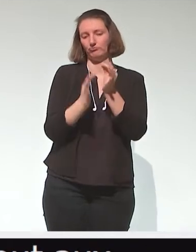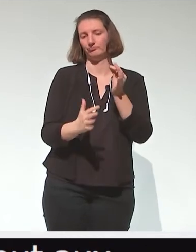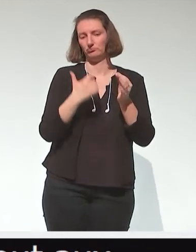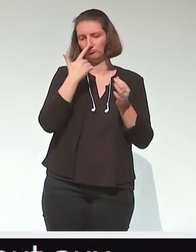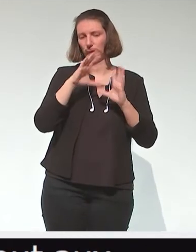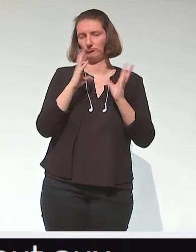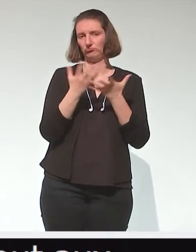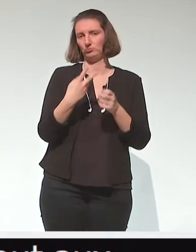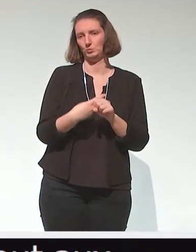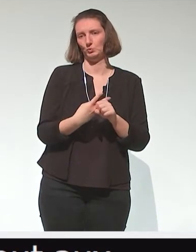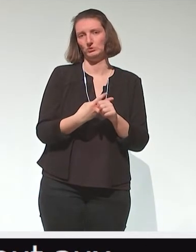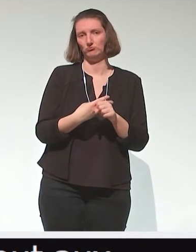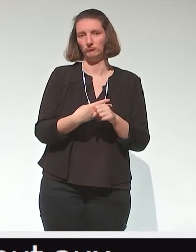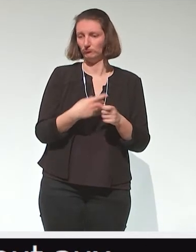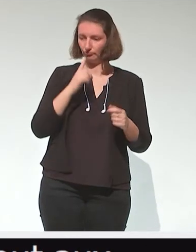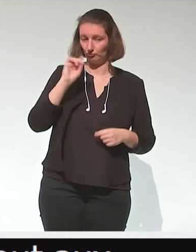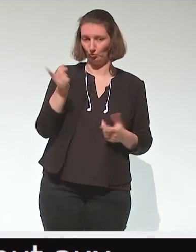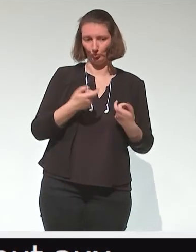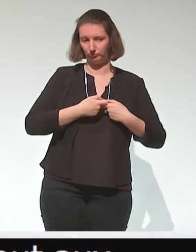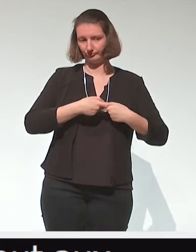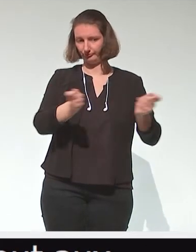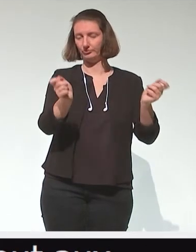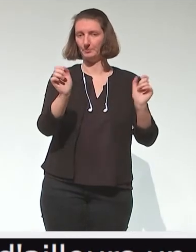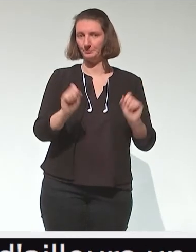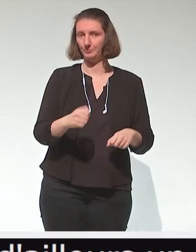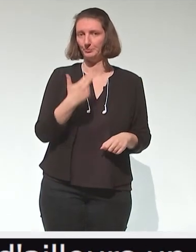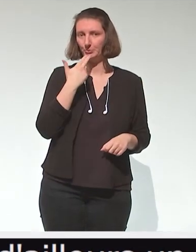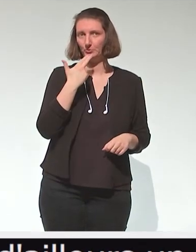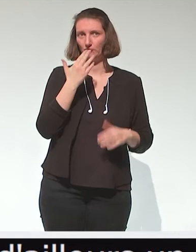funded by the European Social Fund.